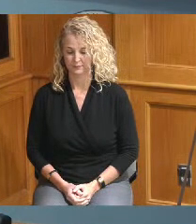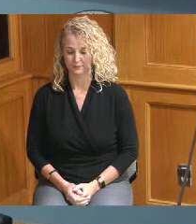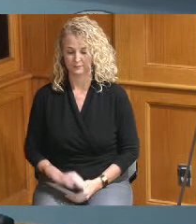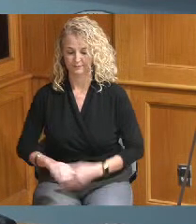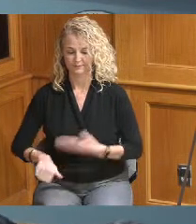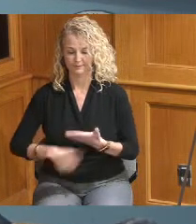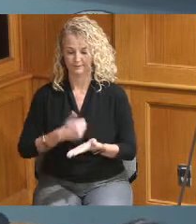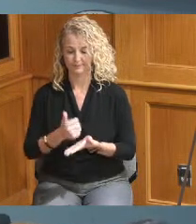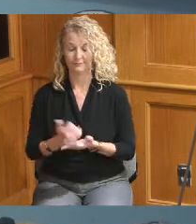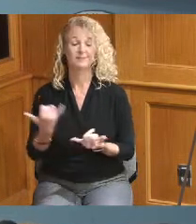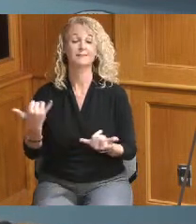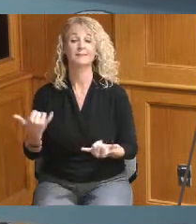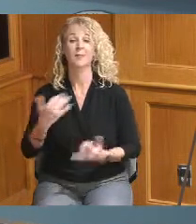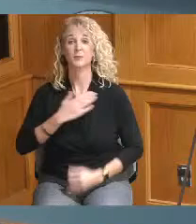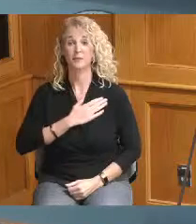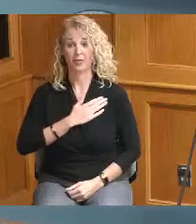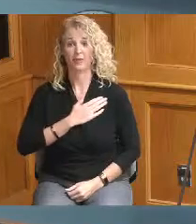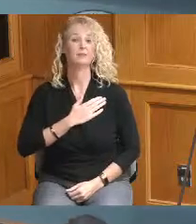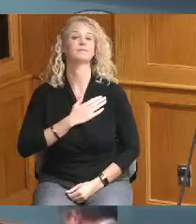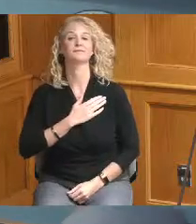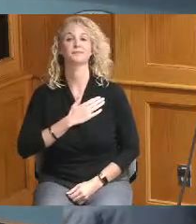Amen. Amen.